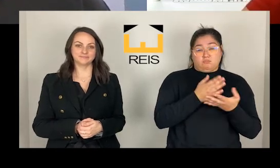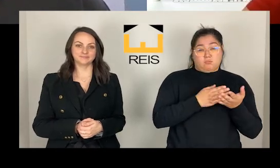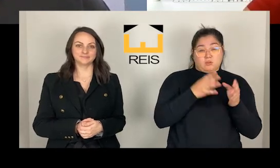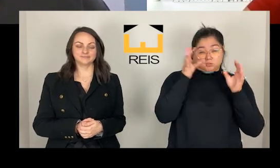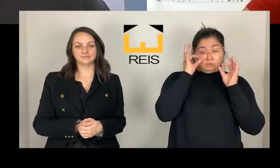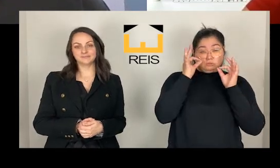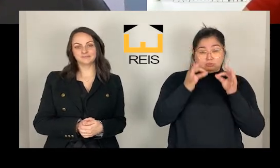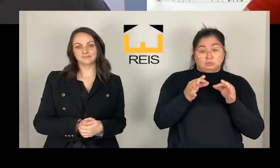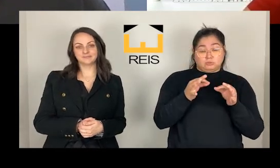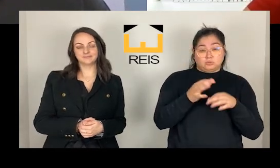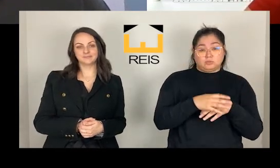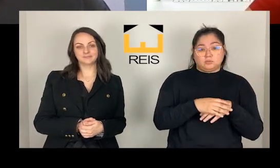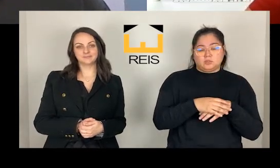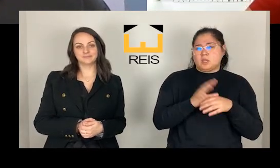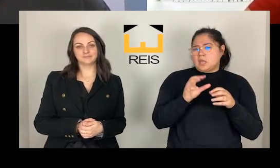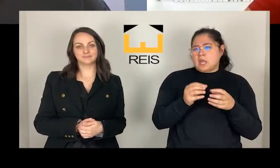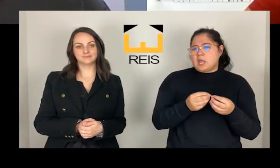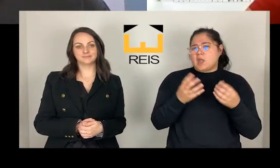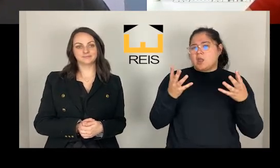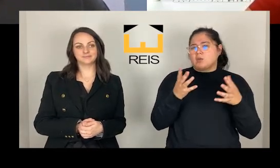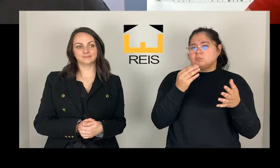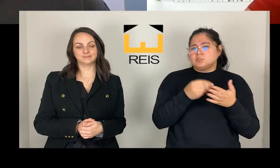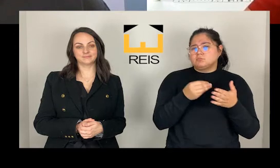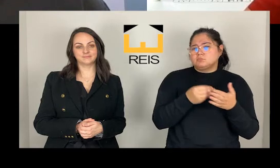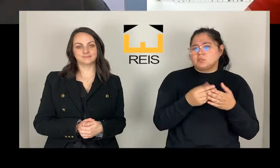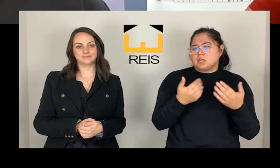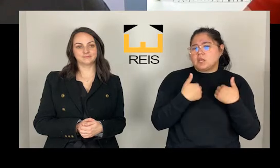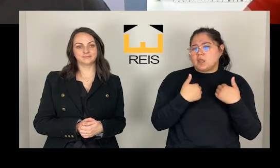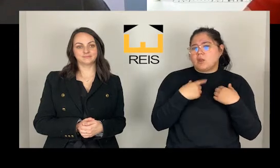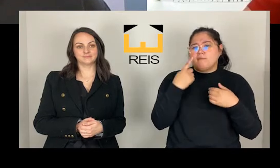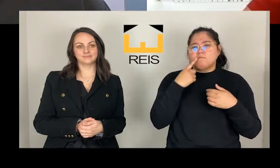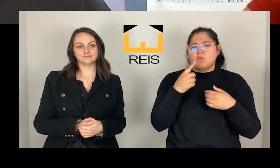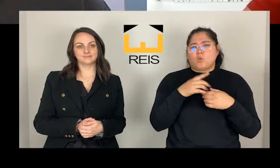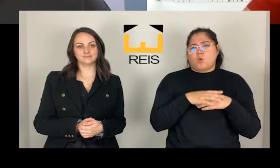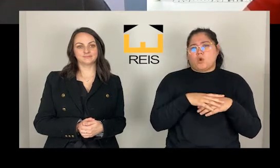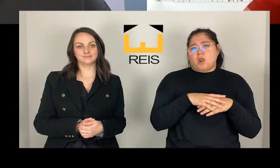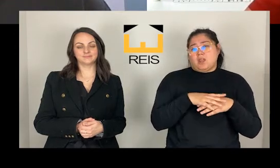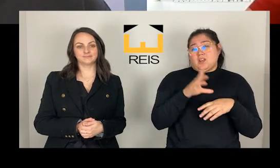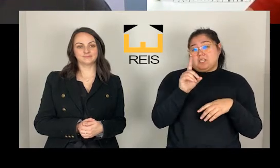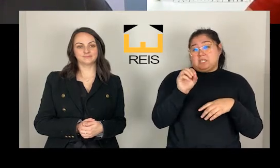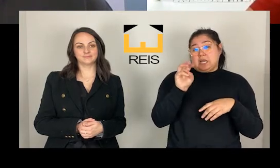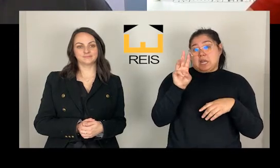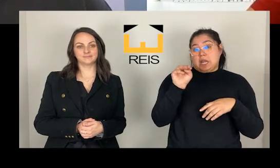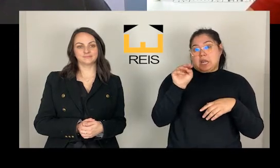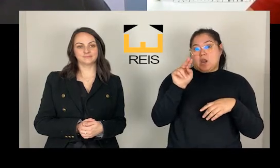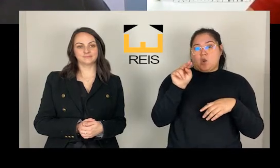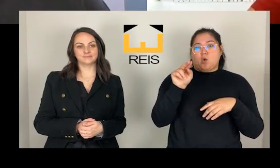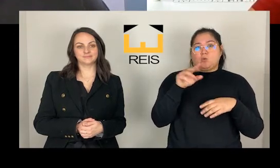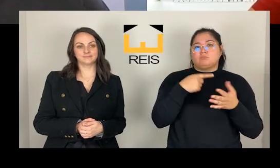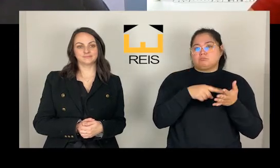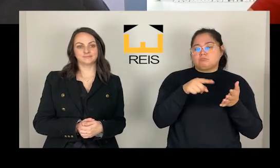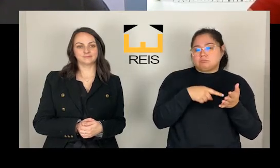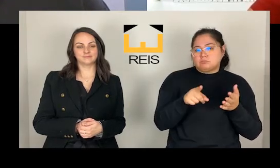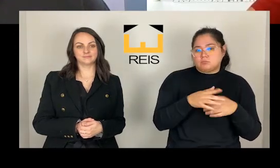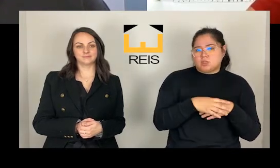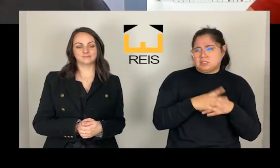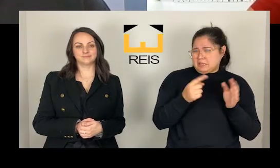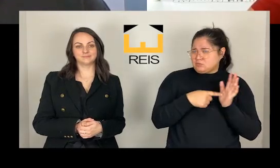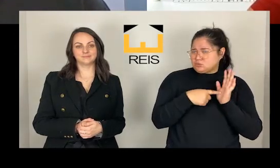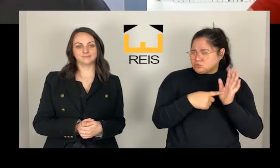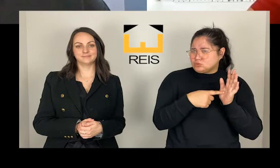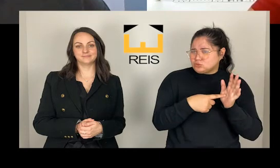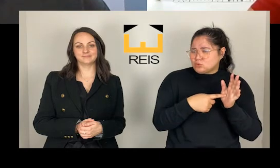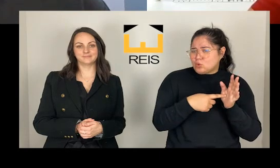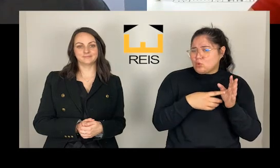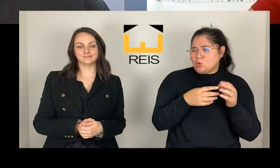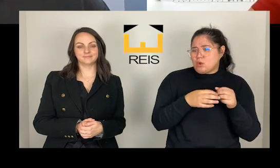determination is how much money they currently have for down payment, for example. So they do have to show that they have a certain amount of